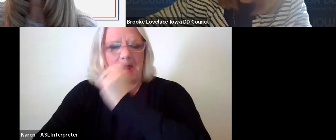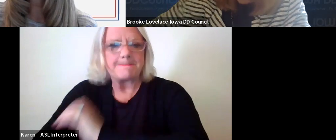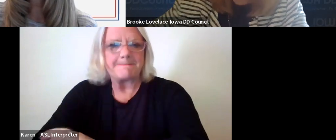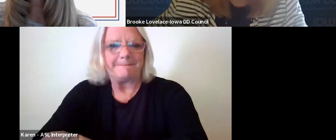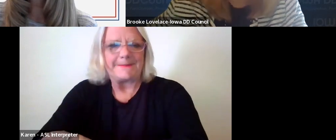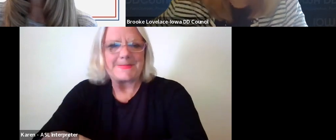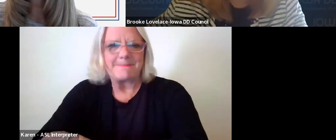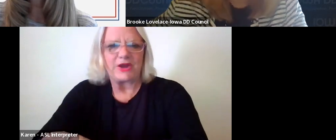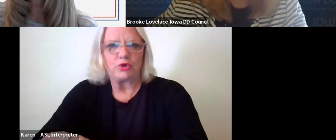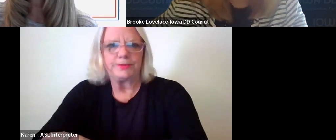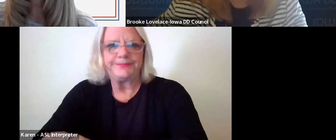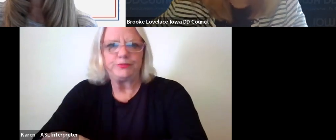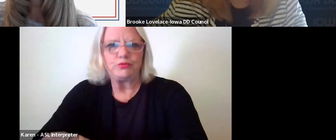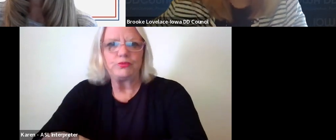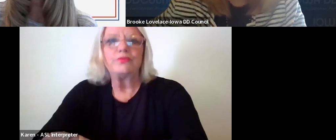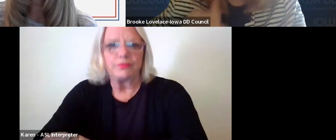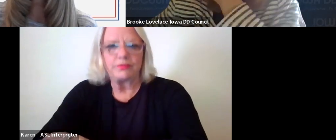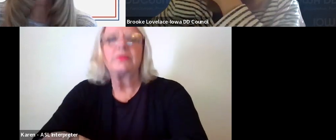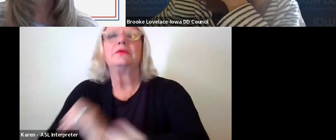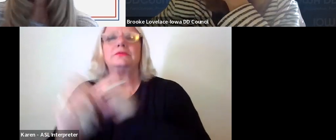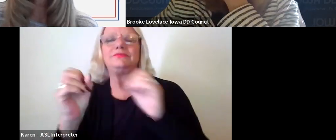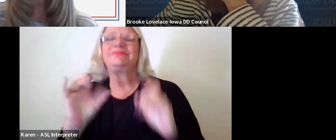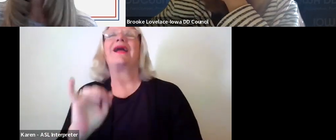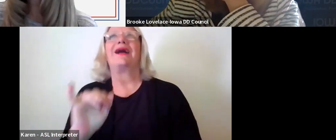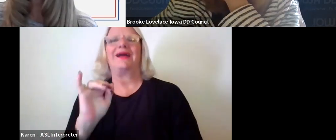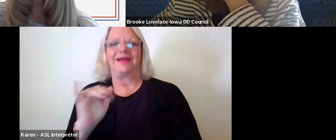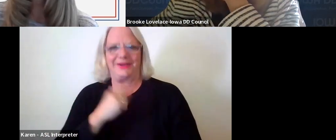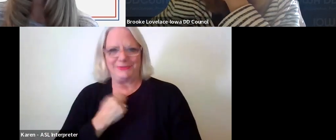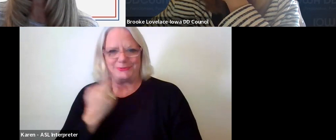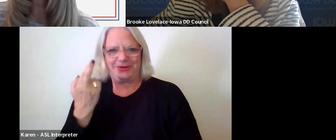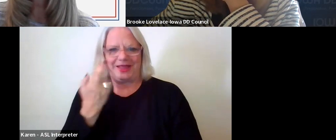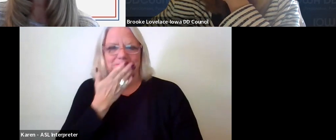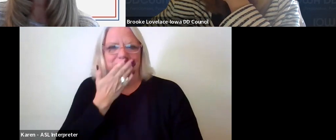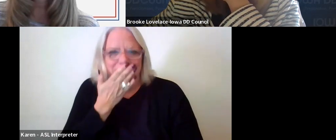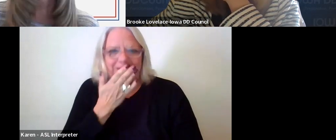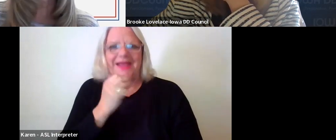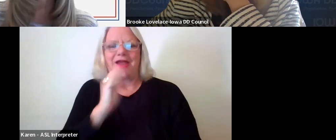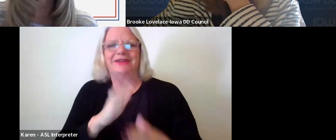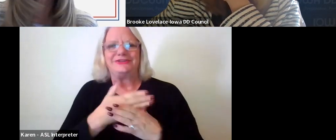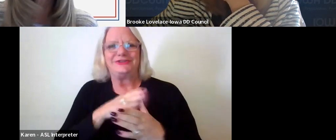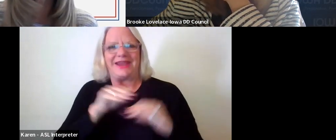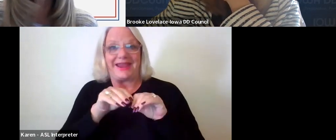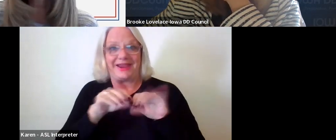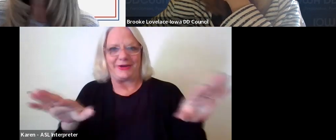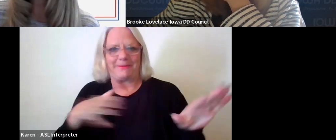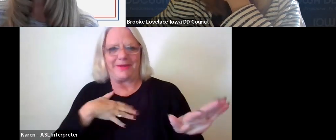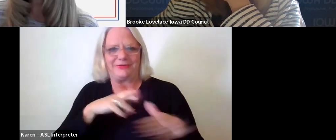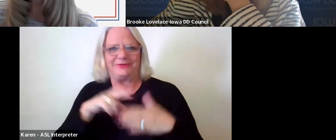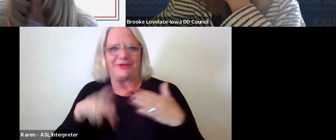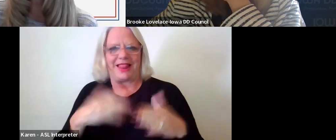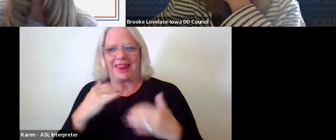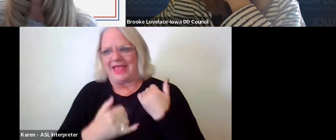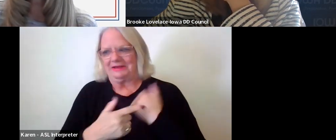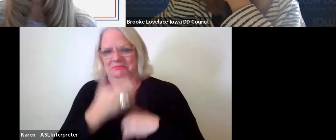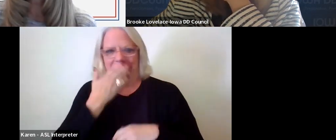All right, I'm going to go ahead and end the poll. I realize I didn't hit share results the last time, so my apologies that I didn't